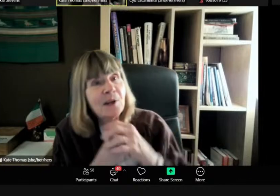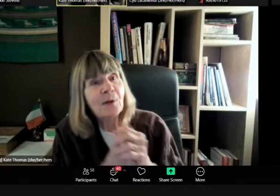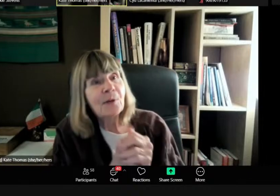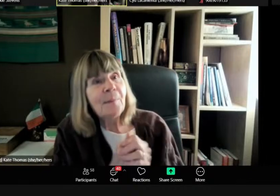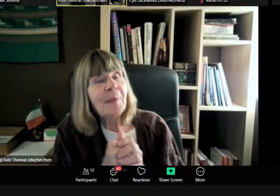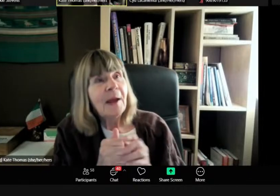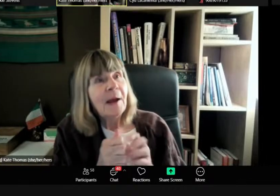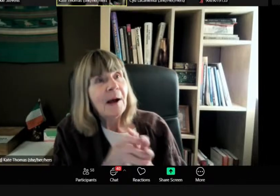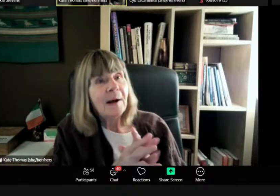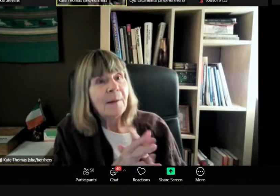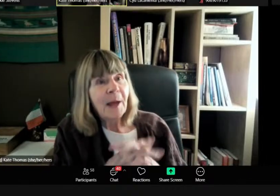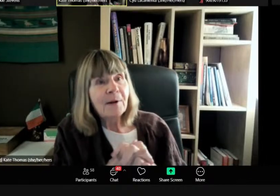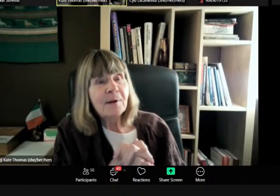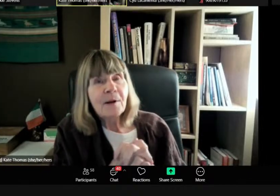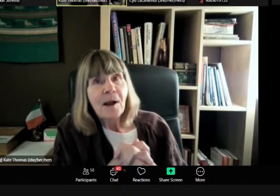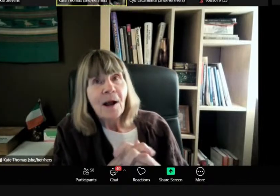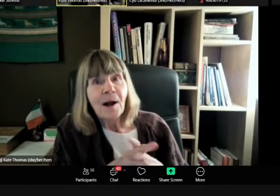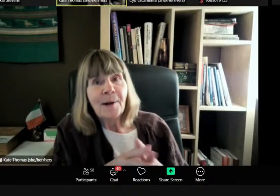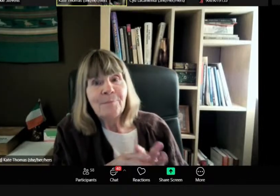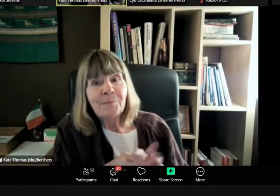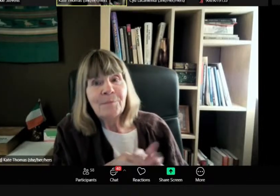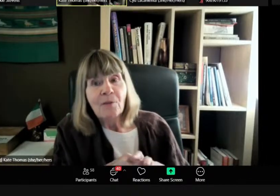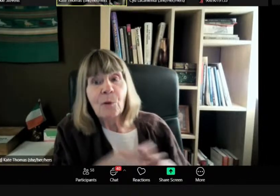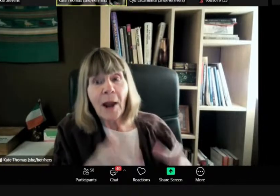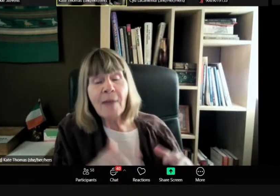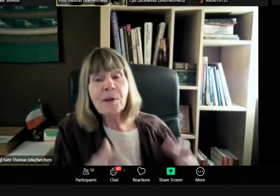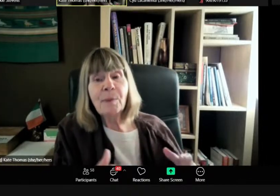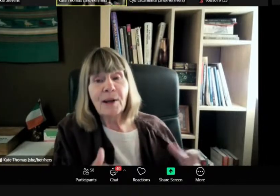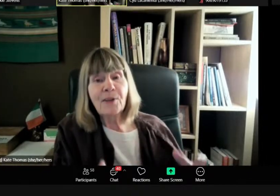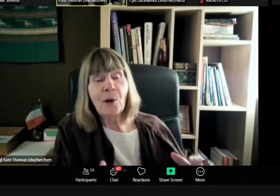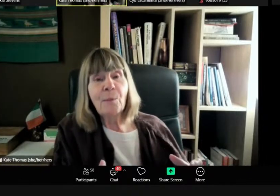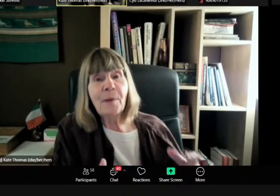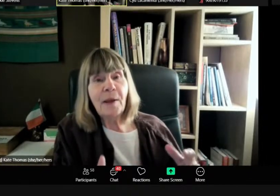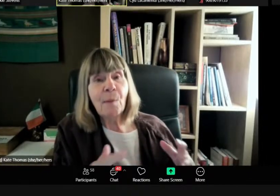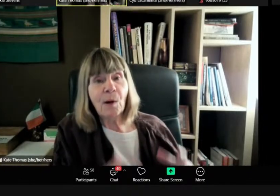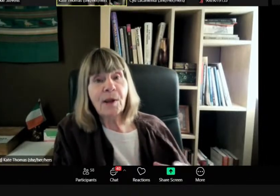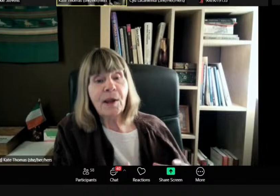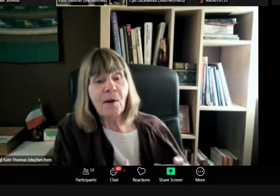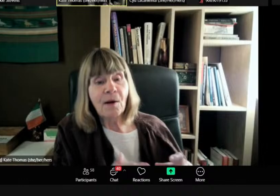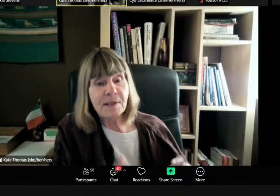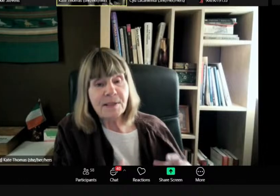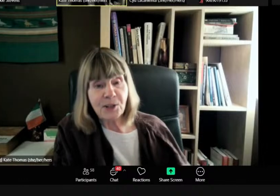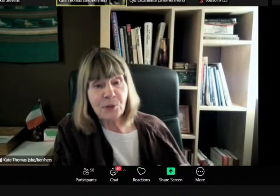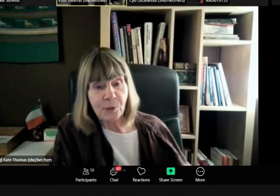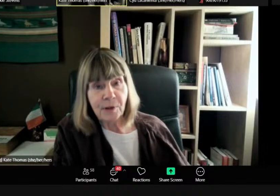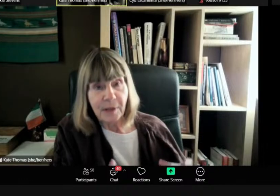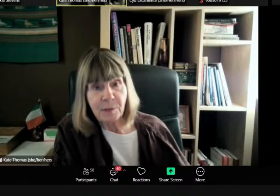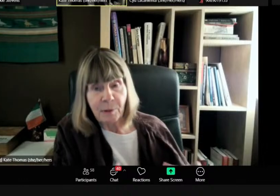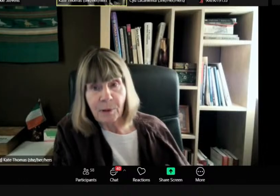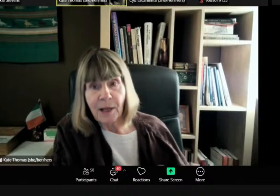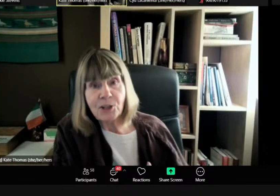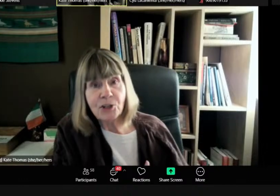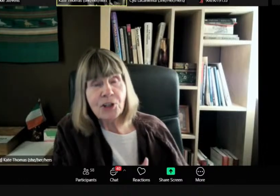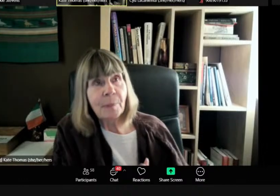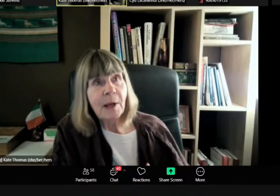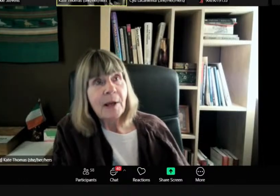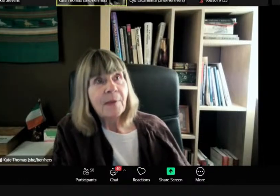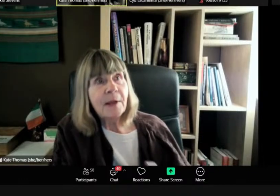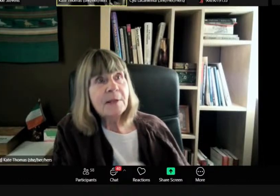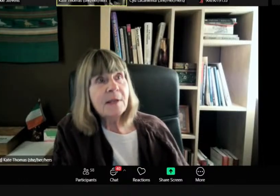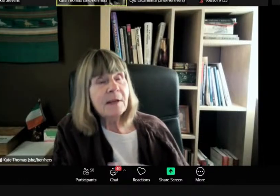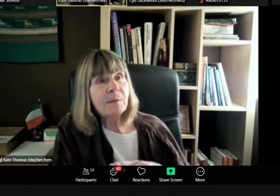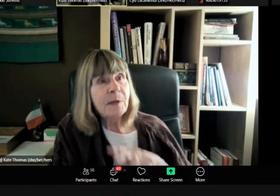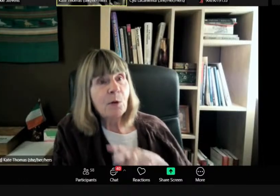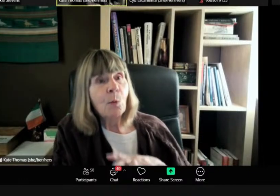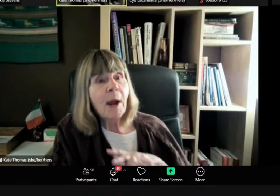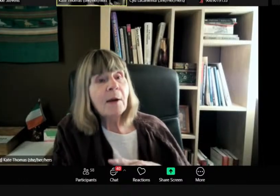to get to know them better. For everybody, though, embarking on a sexual, intimate relationship,